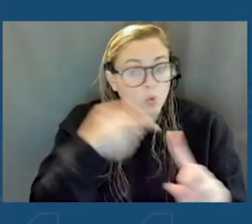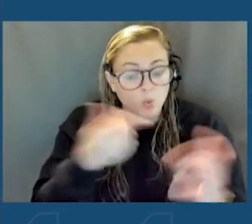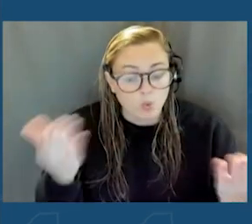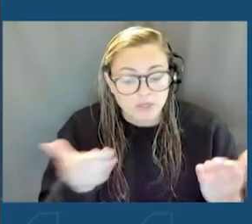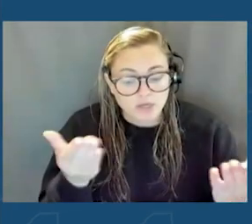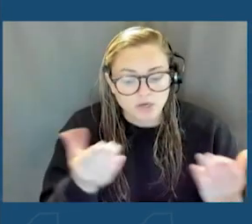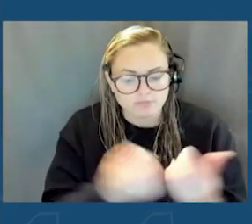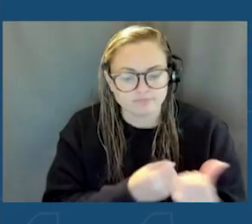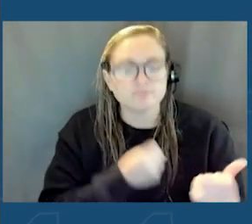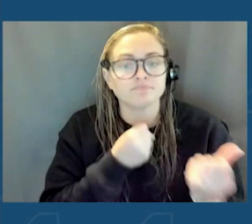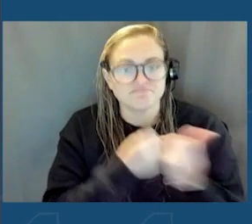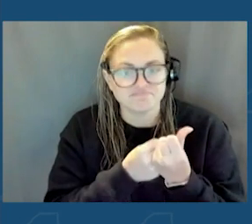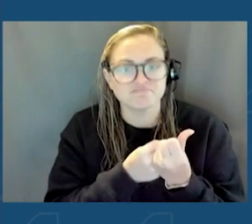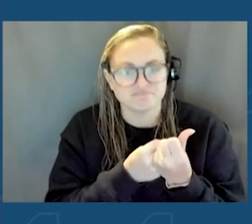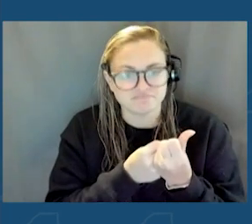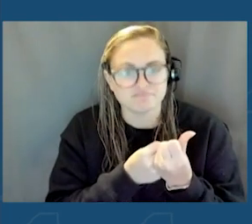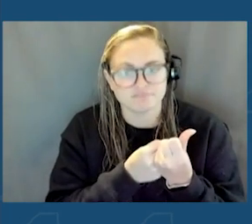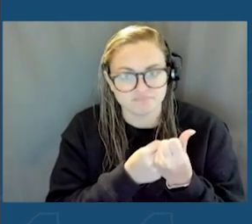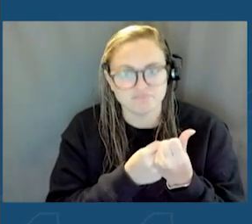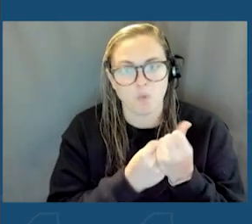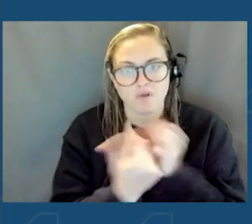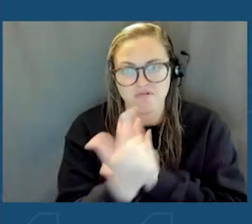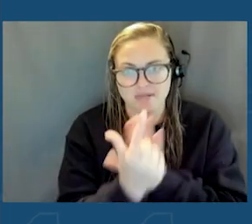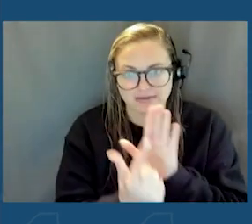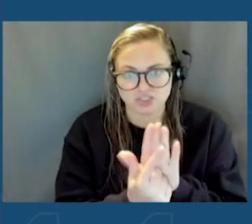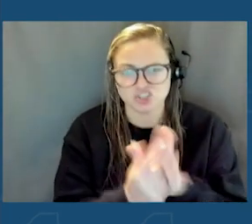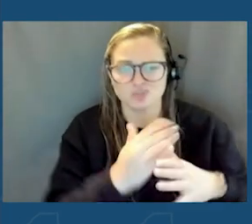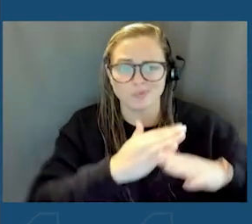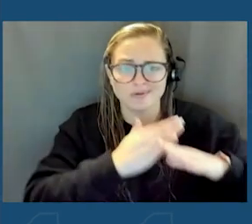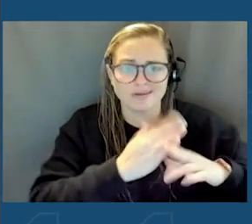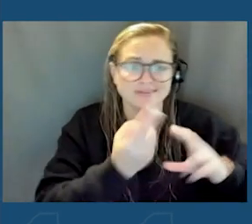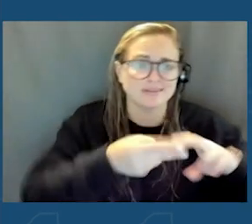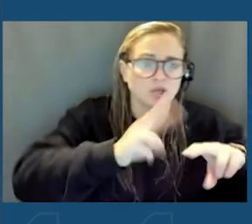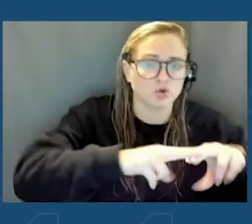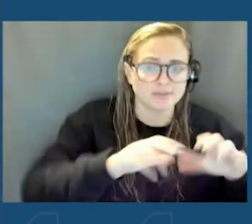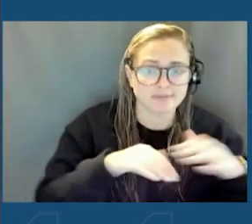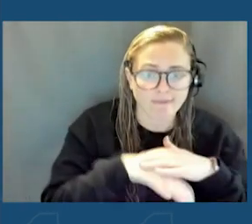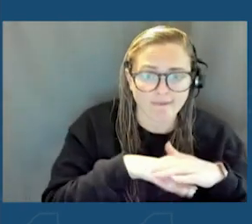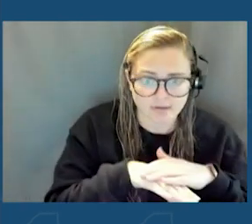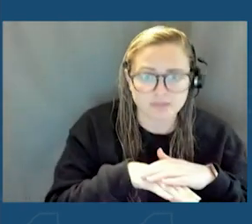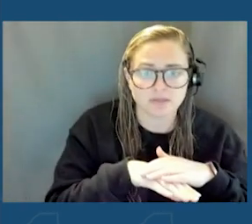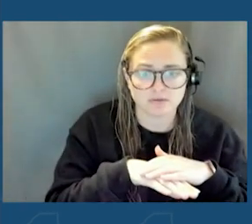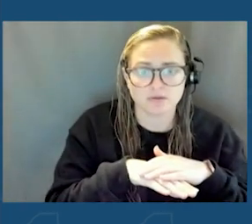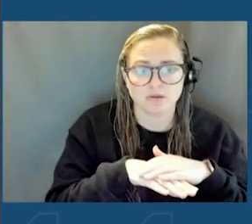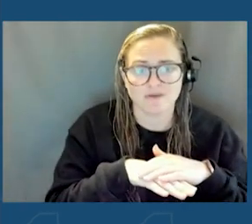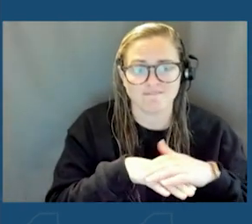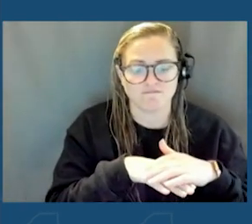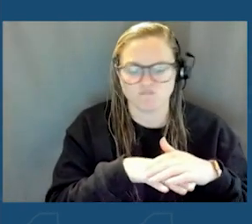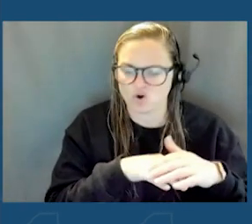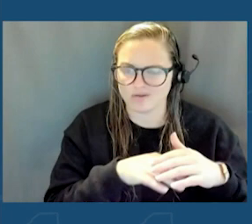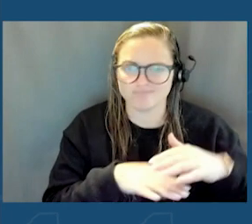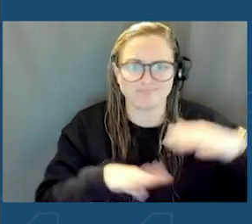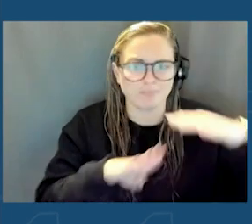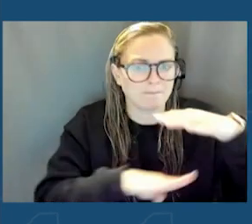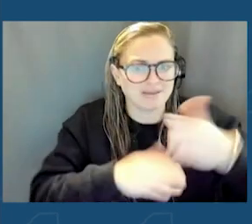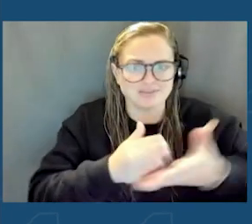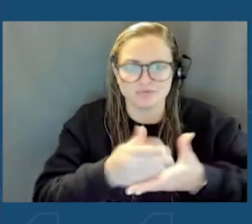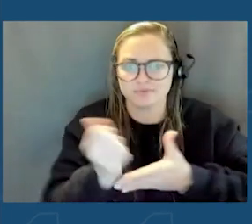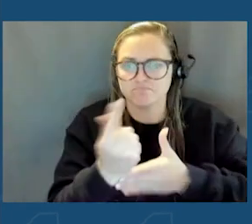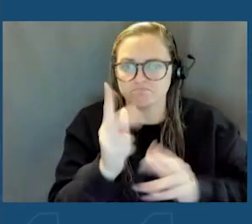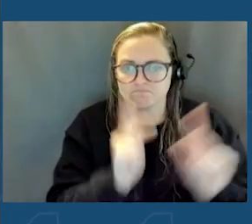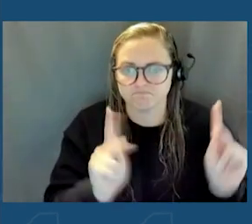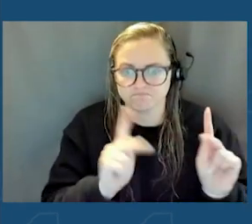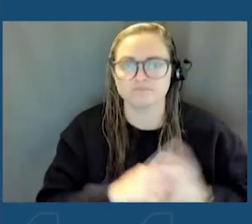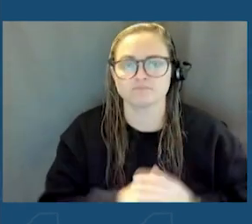the essence of this legislation, protecting and increasing access to the fundamental rights of all people.